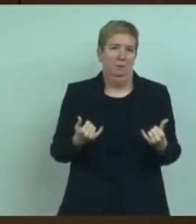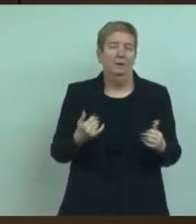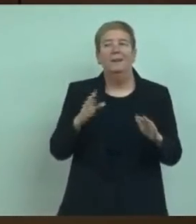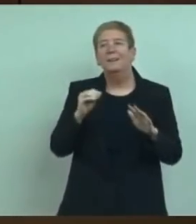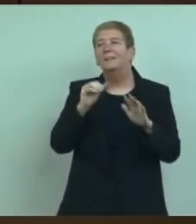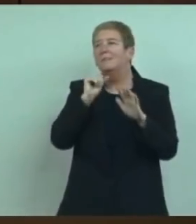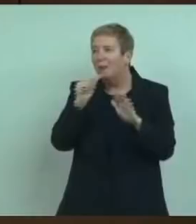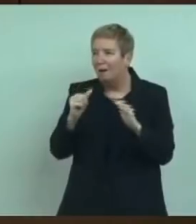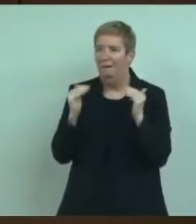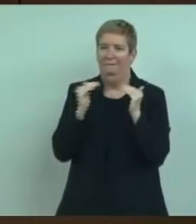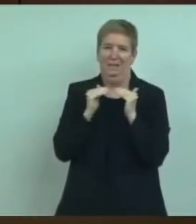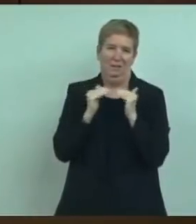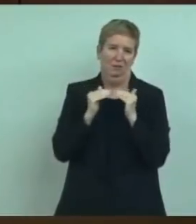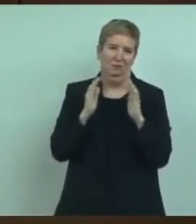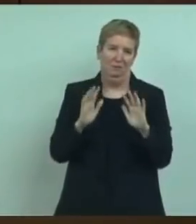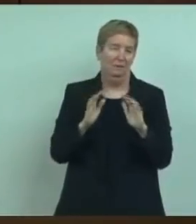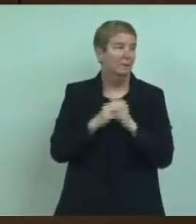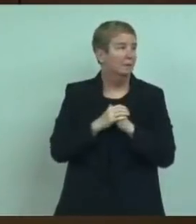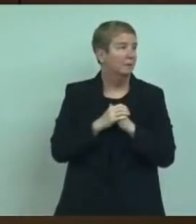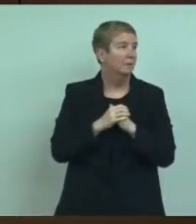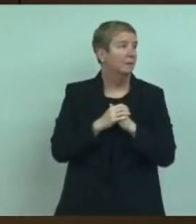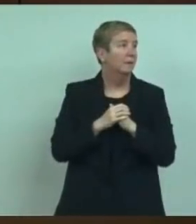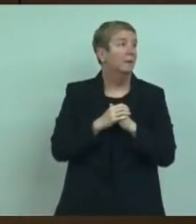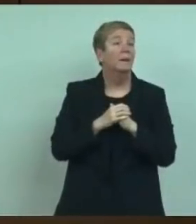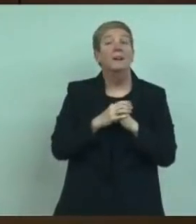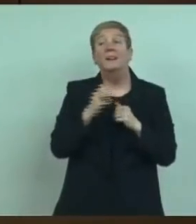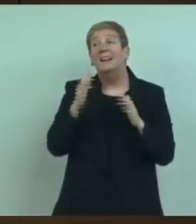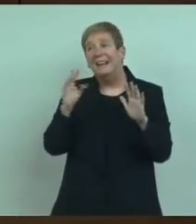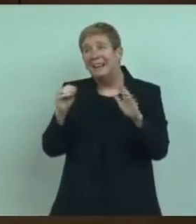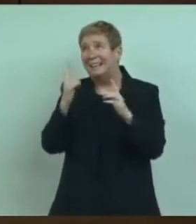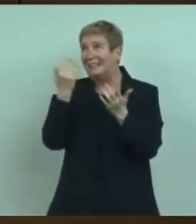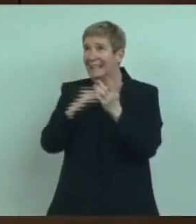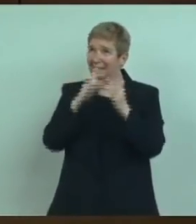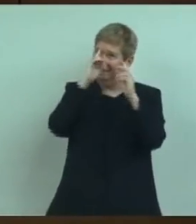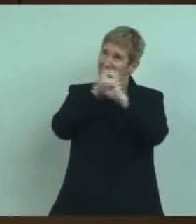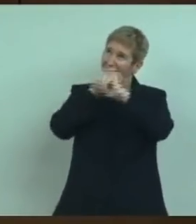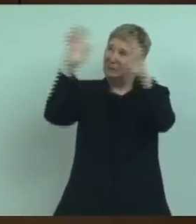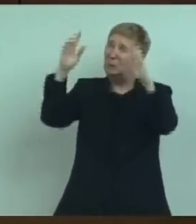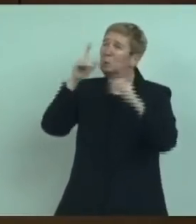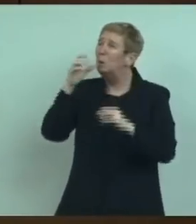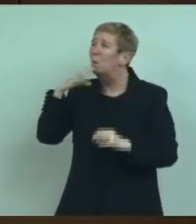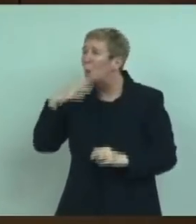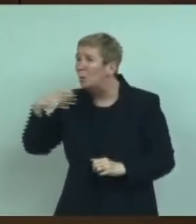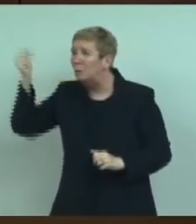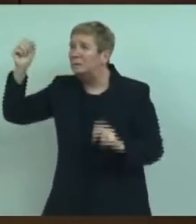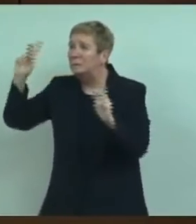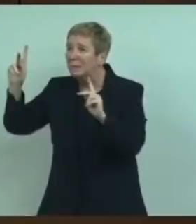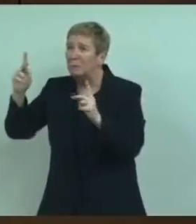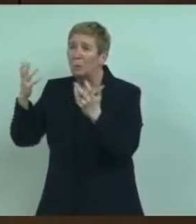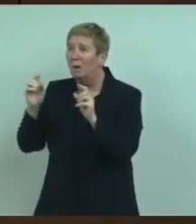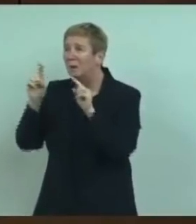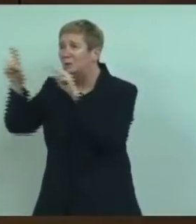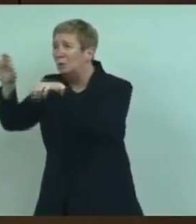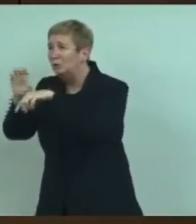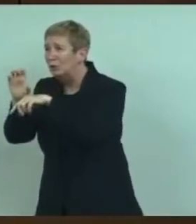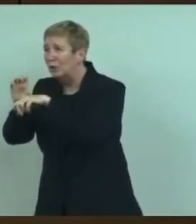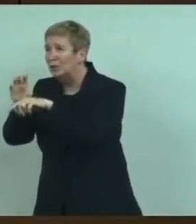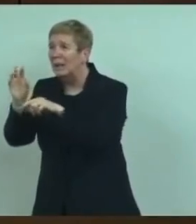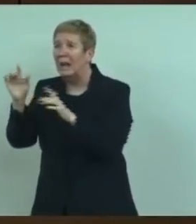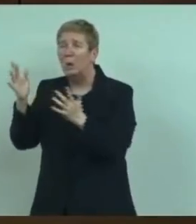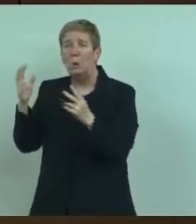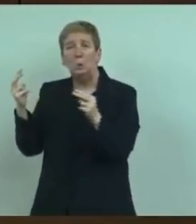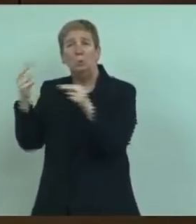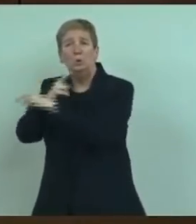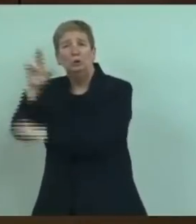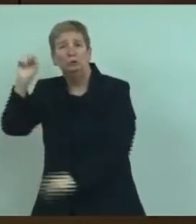is not fair, particularly to those elderly parishioners who are at much higher risk for